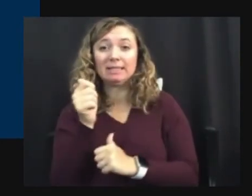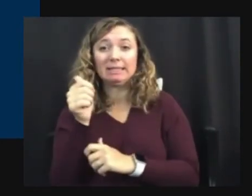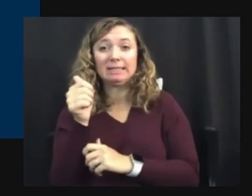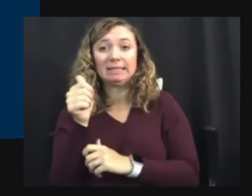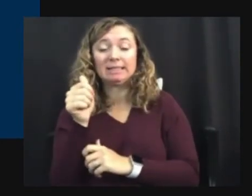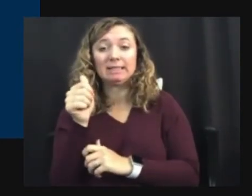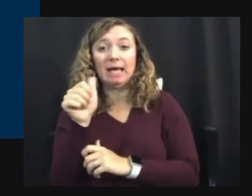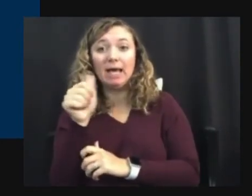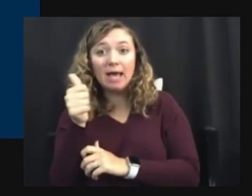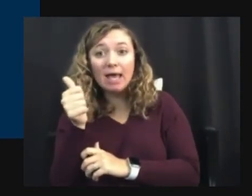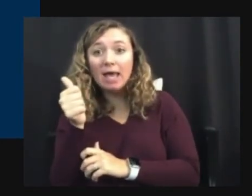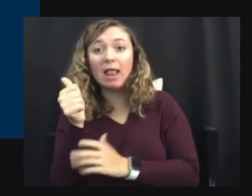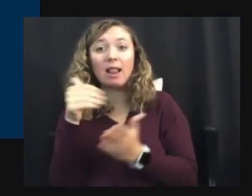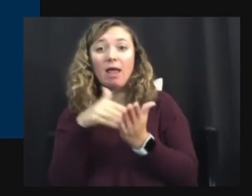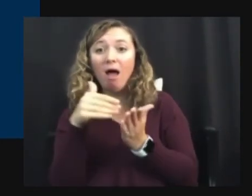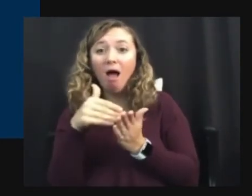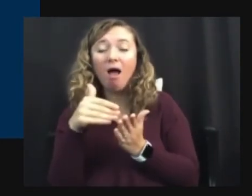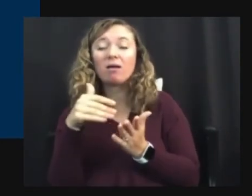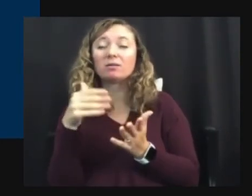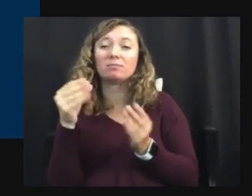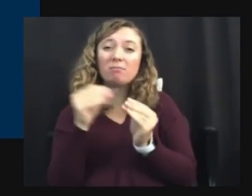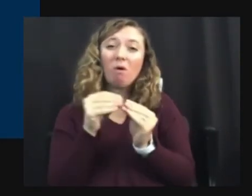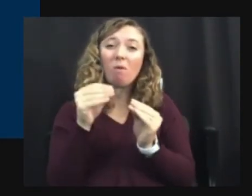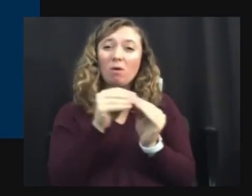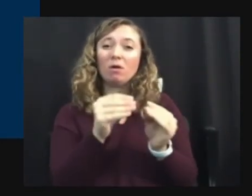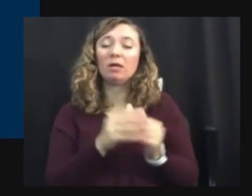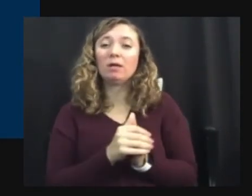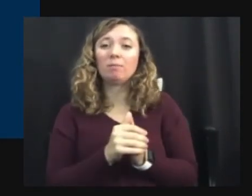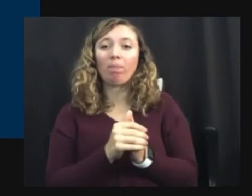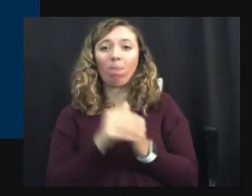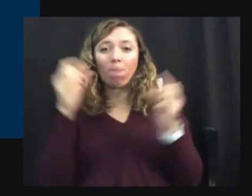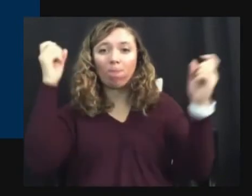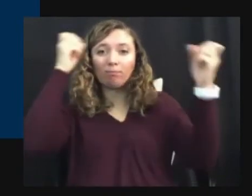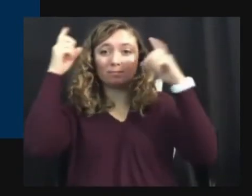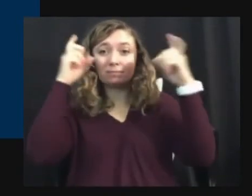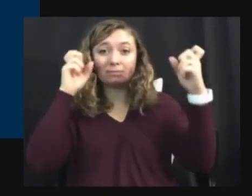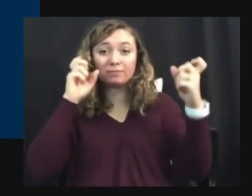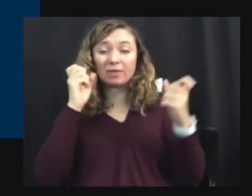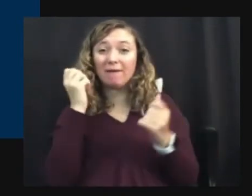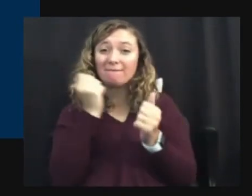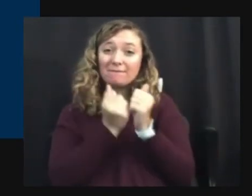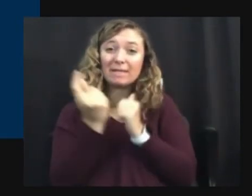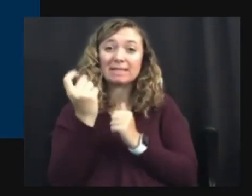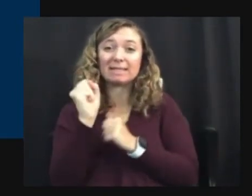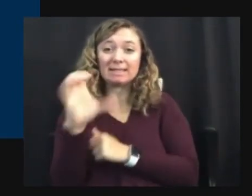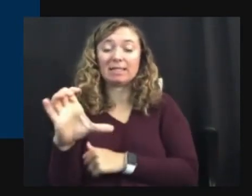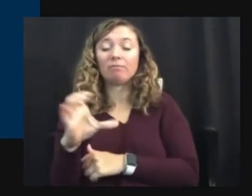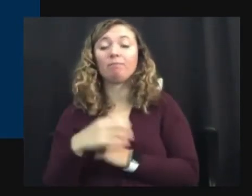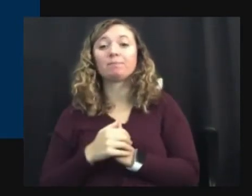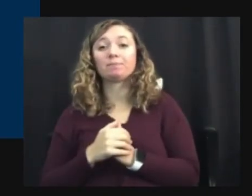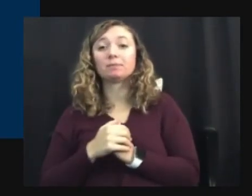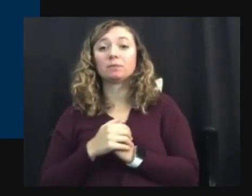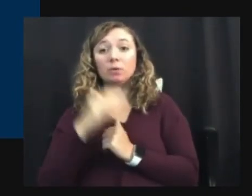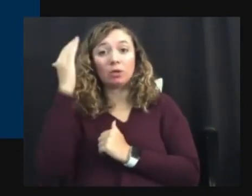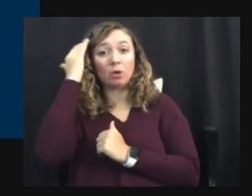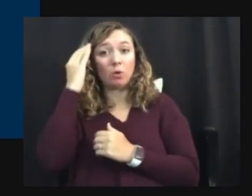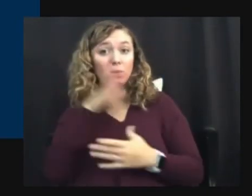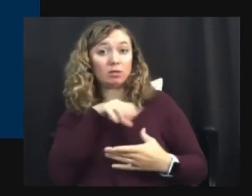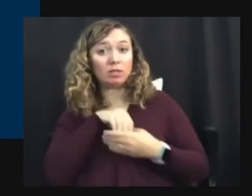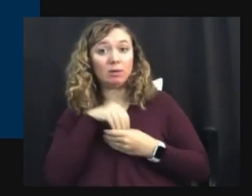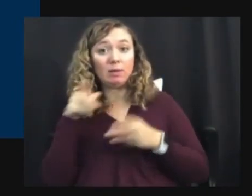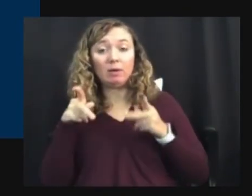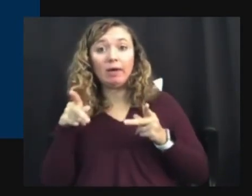neural connections every second. Now, we know that autistic people's brains have